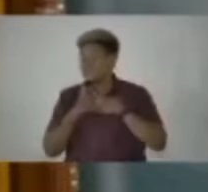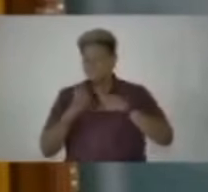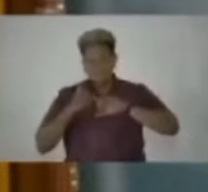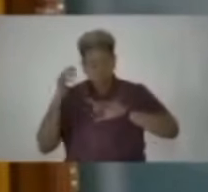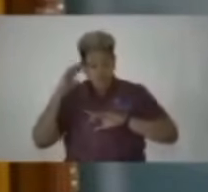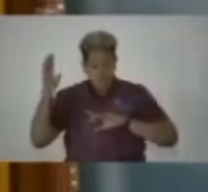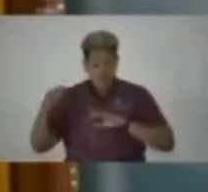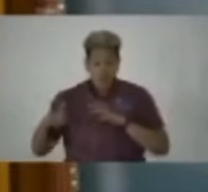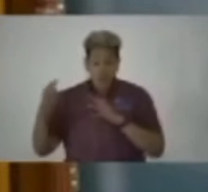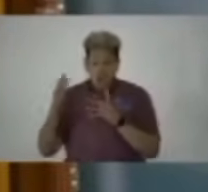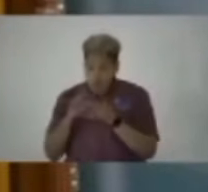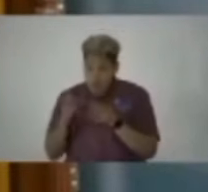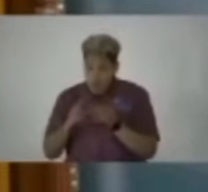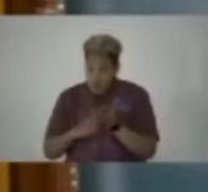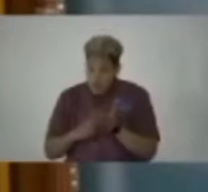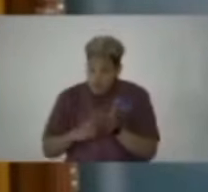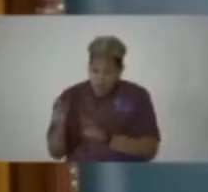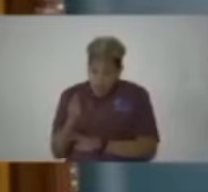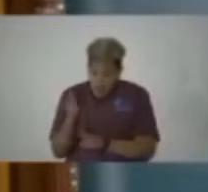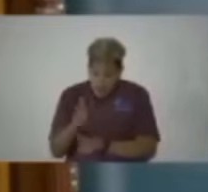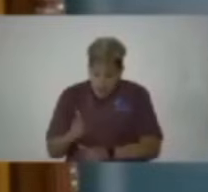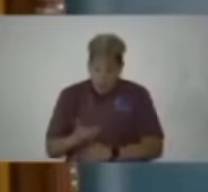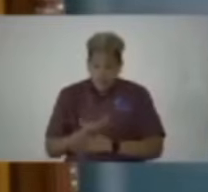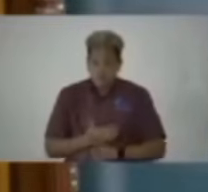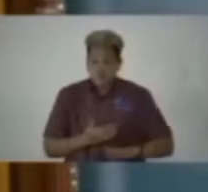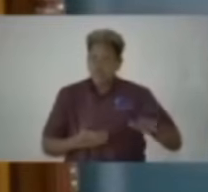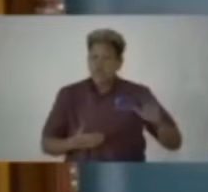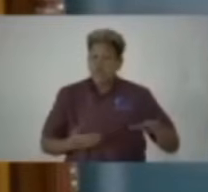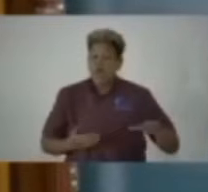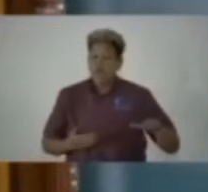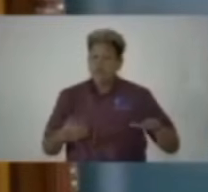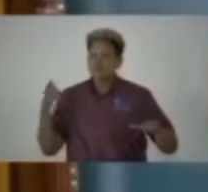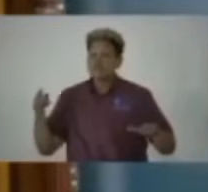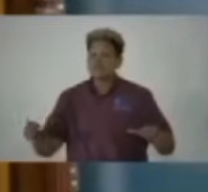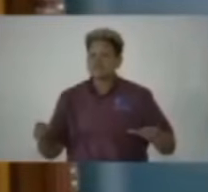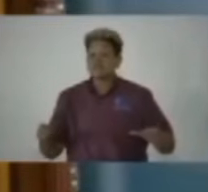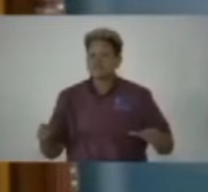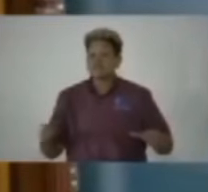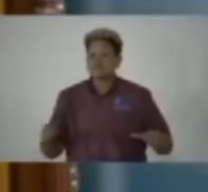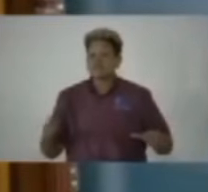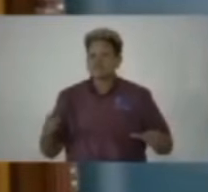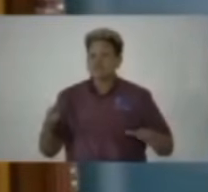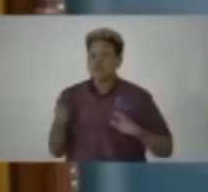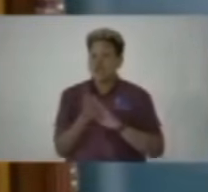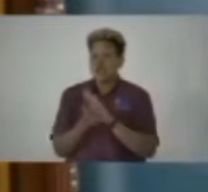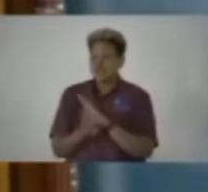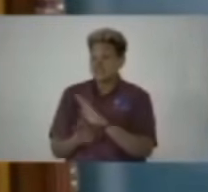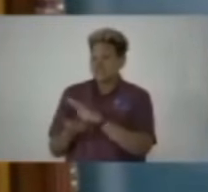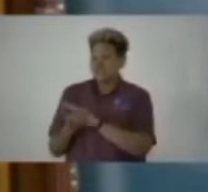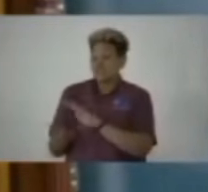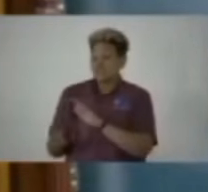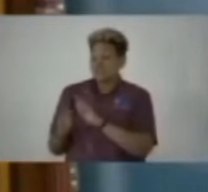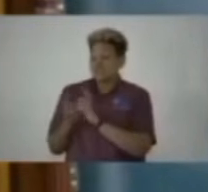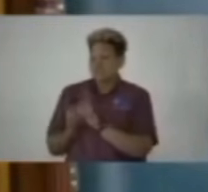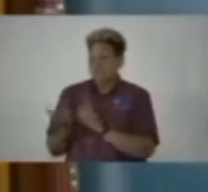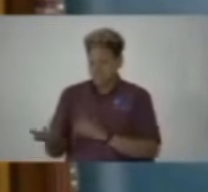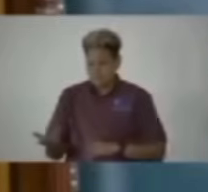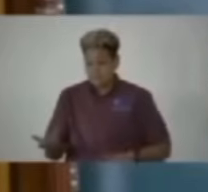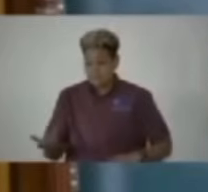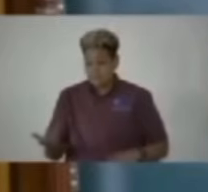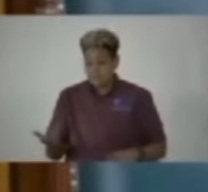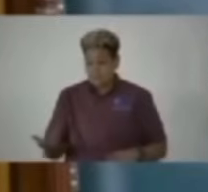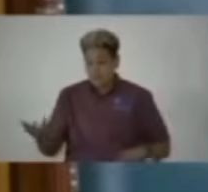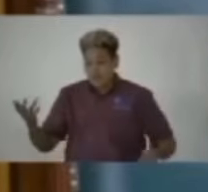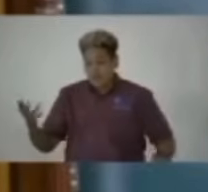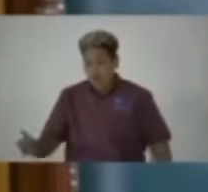all correspondence between the Parliament and the Attorney General